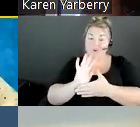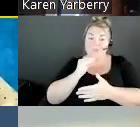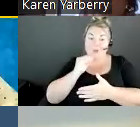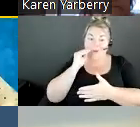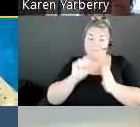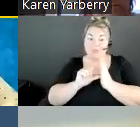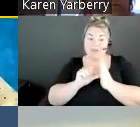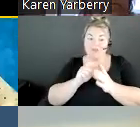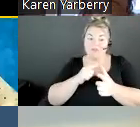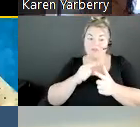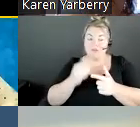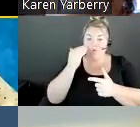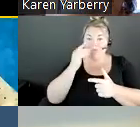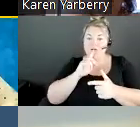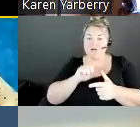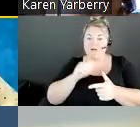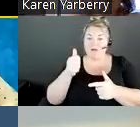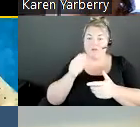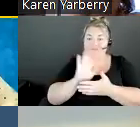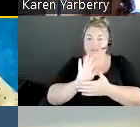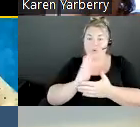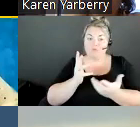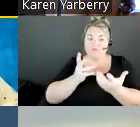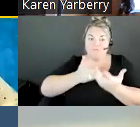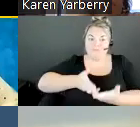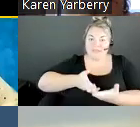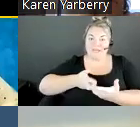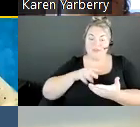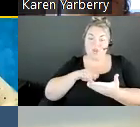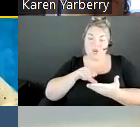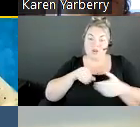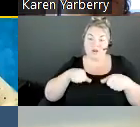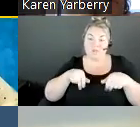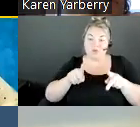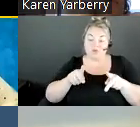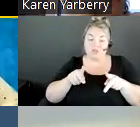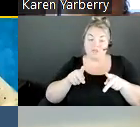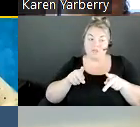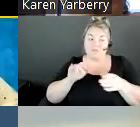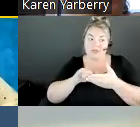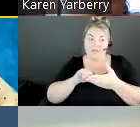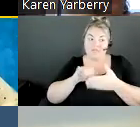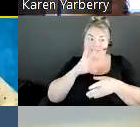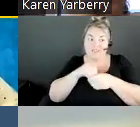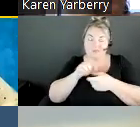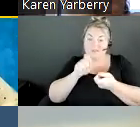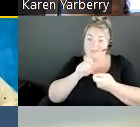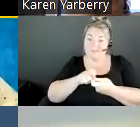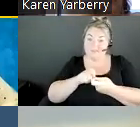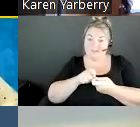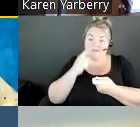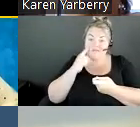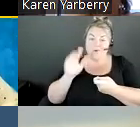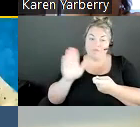know that there are other videos embedded within the learning opportunities that get into the specifics of